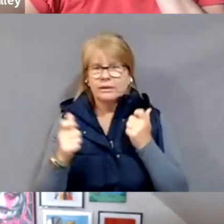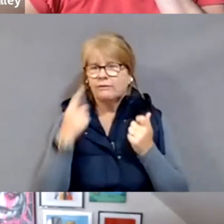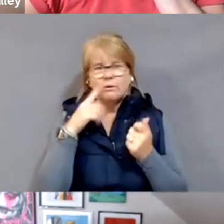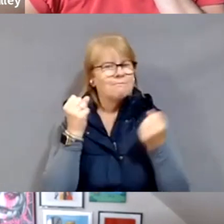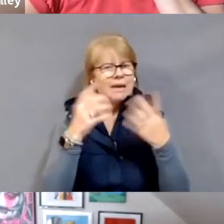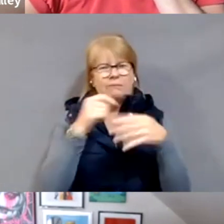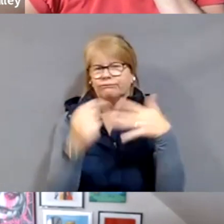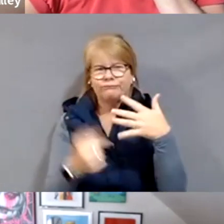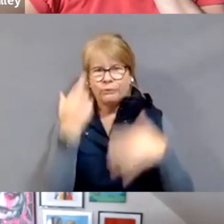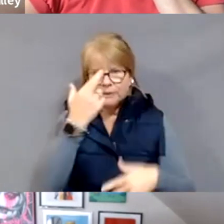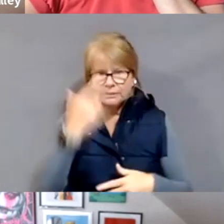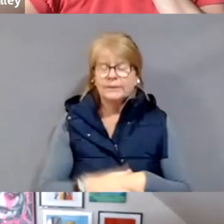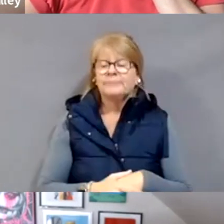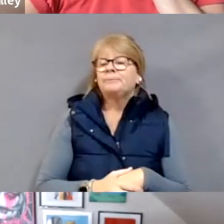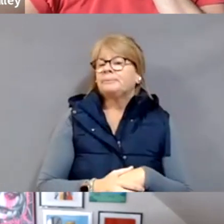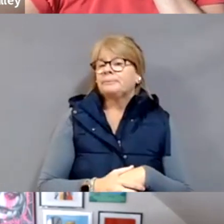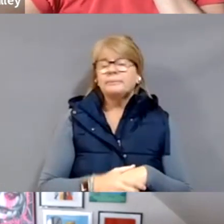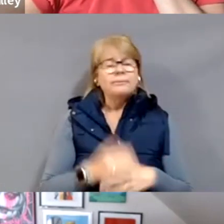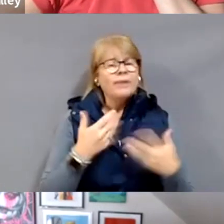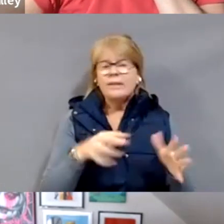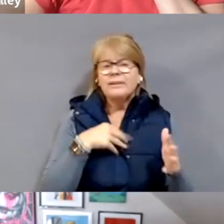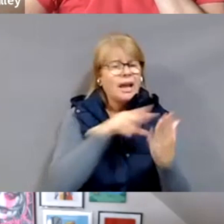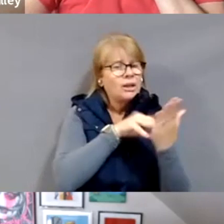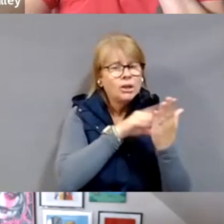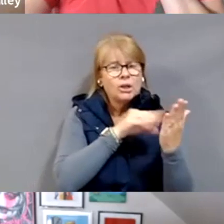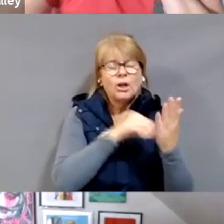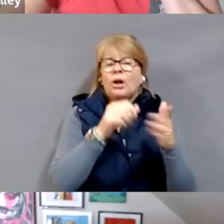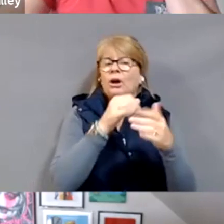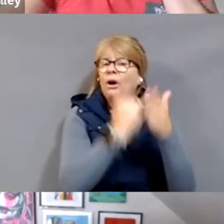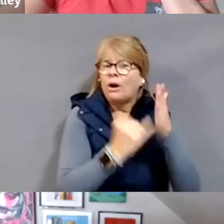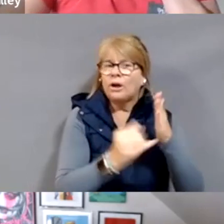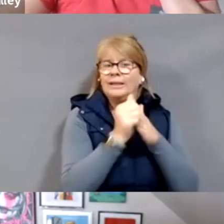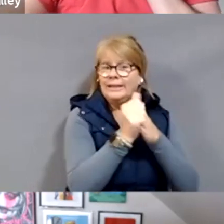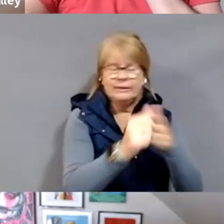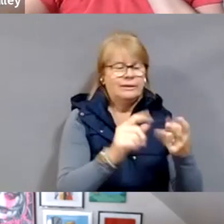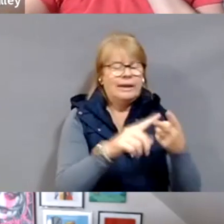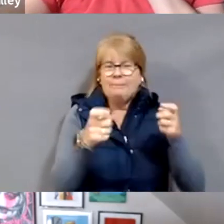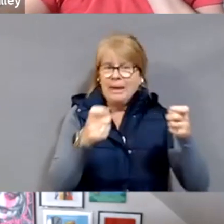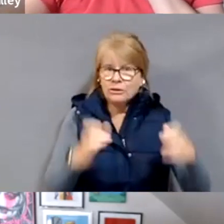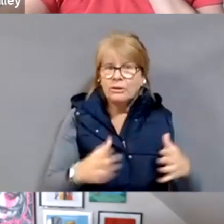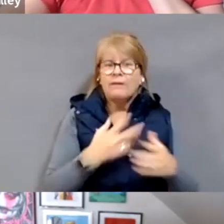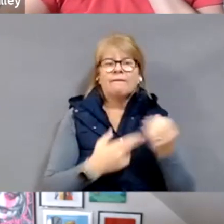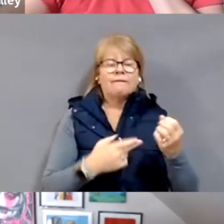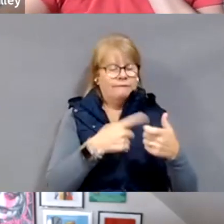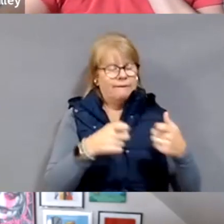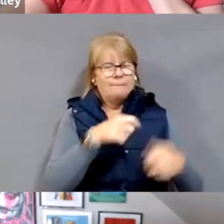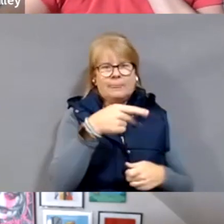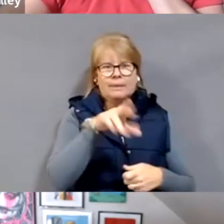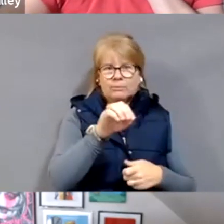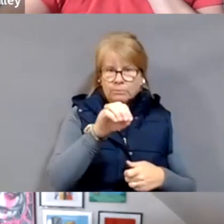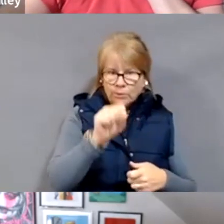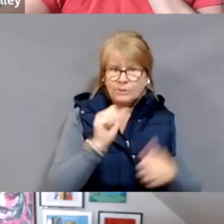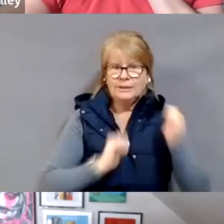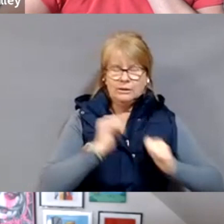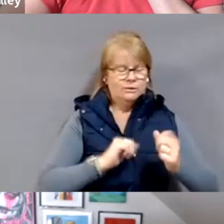reasons. So I learned a lot about arts leadership and management through these Theatre Smith Gilmore, Crow's Theatre, and Theatre Columbus